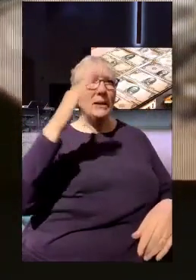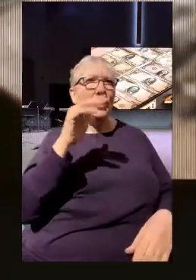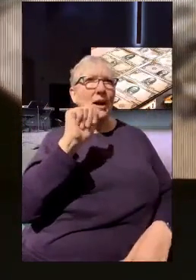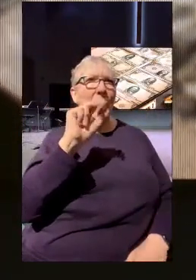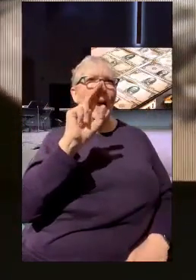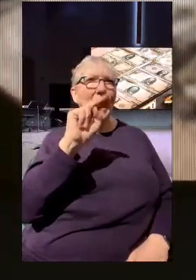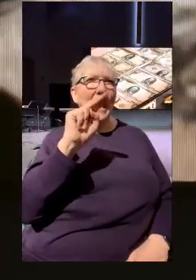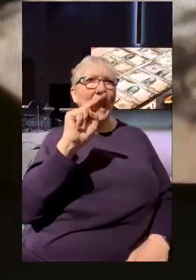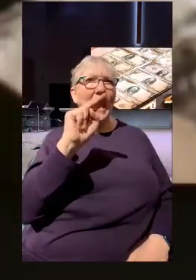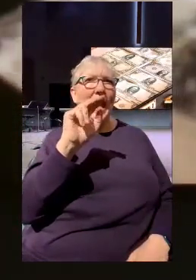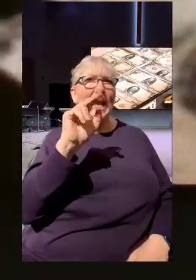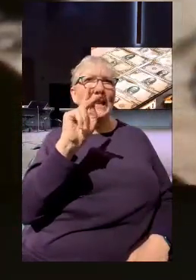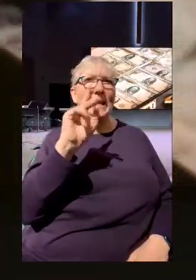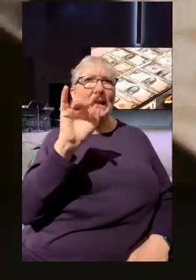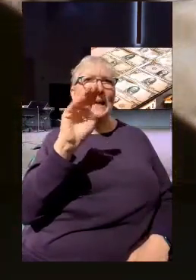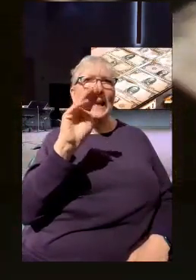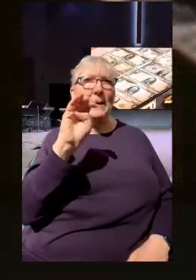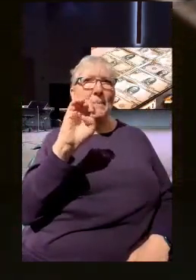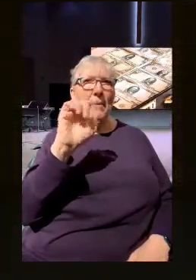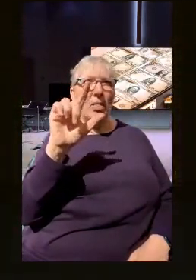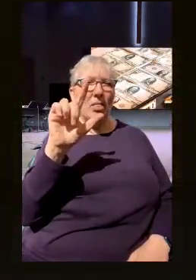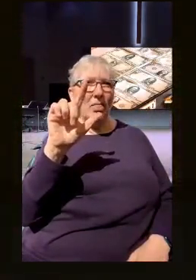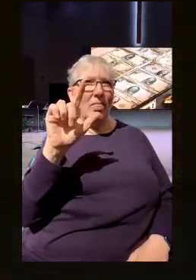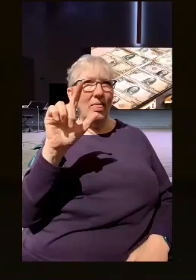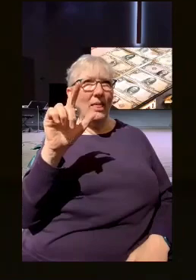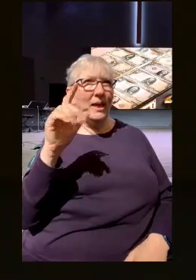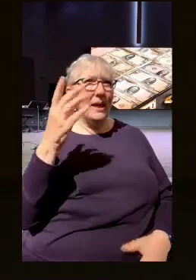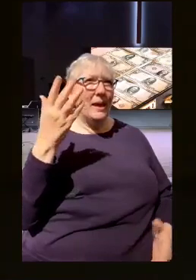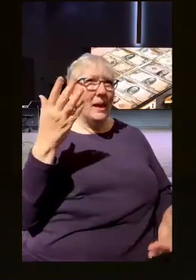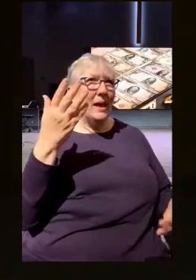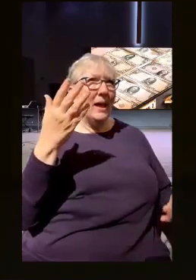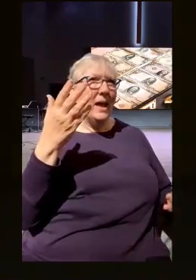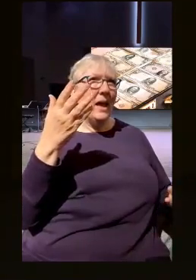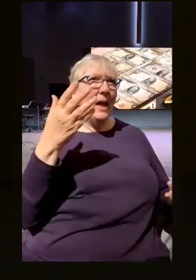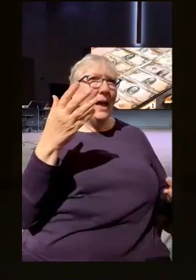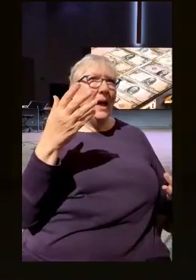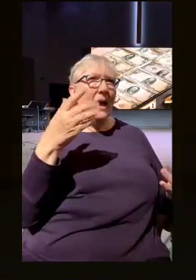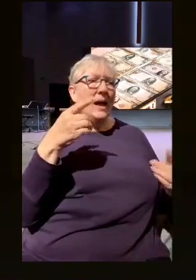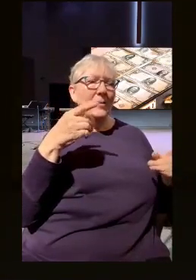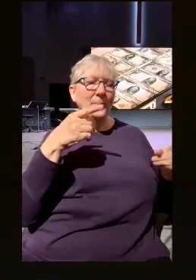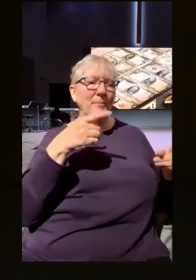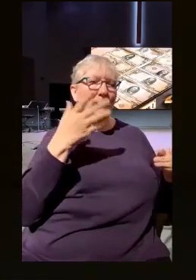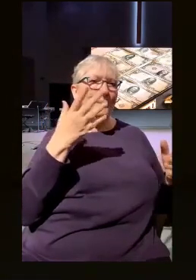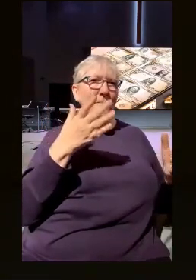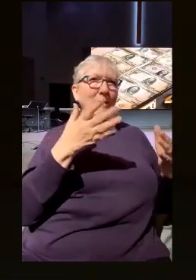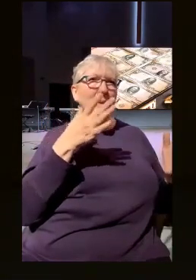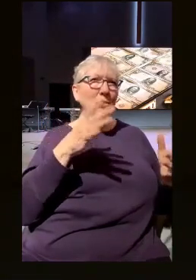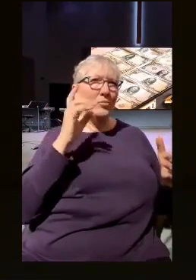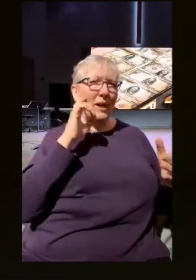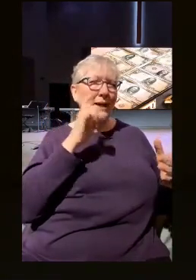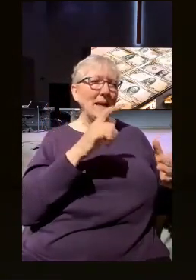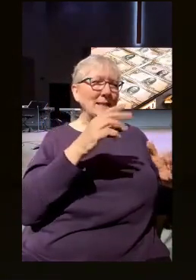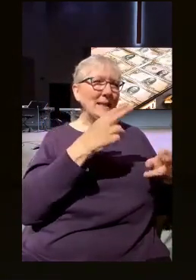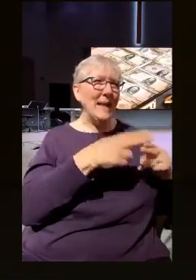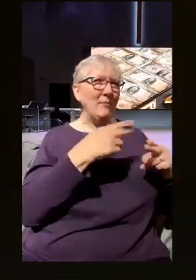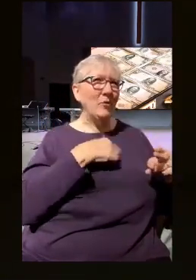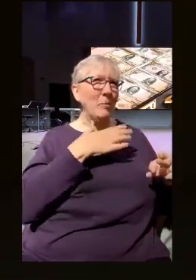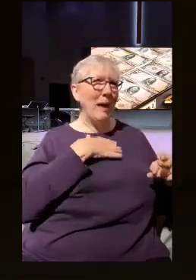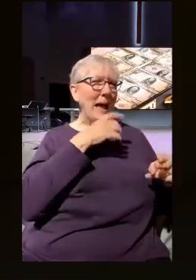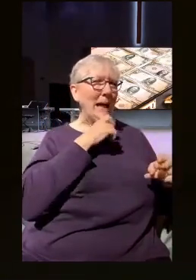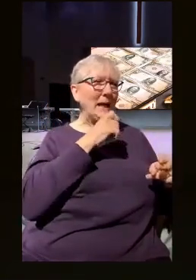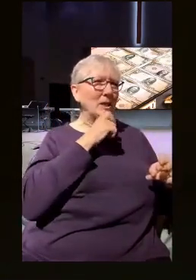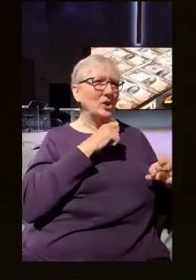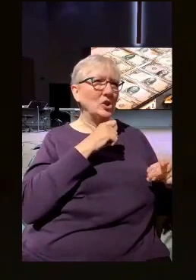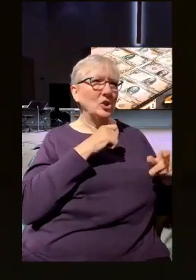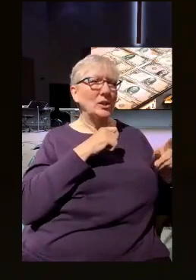might recognize that name. Back in the 70s and 80s, she was a cover model. She was on the cover of like 500 magazines. And I was